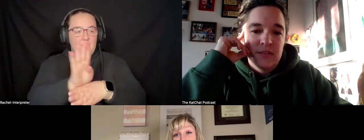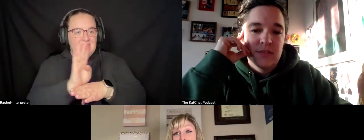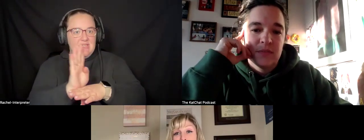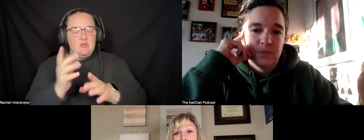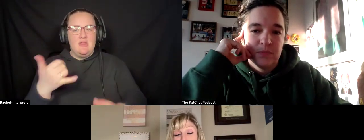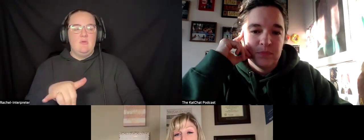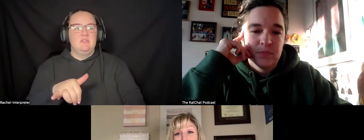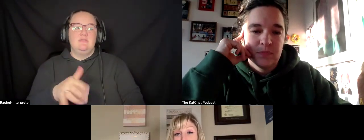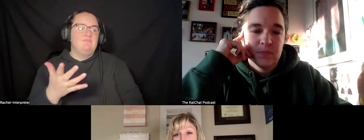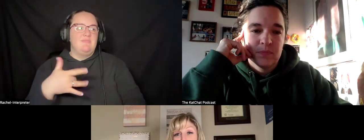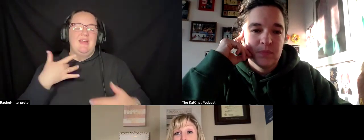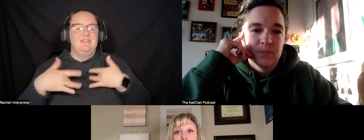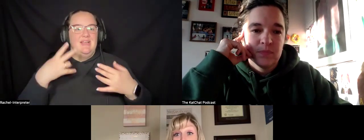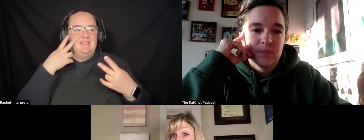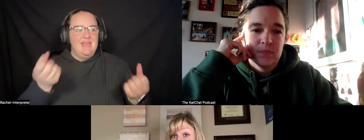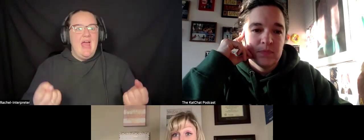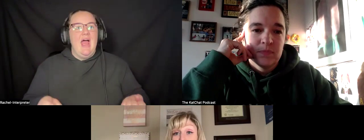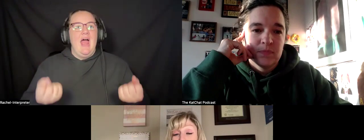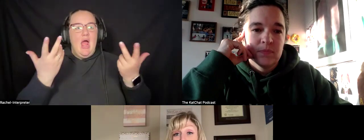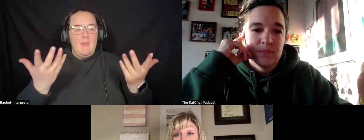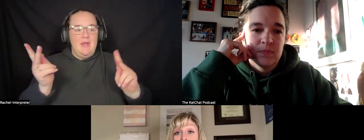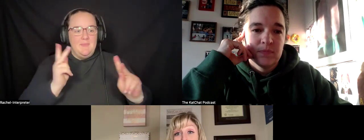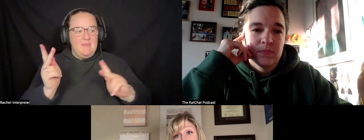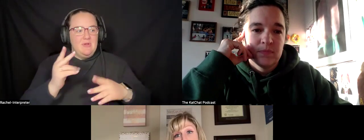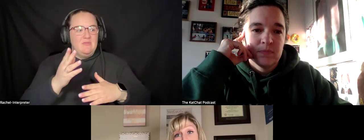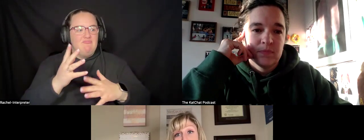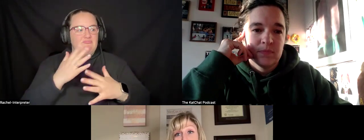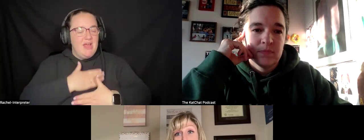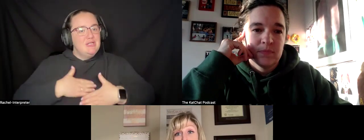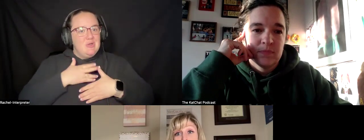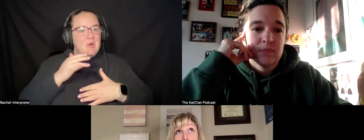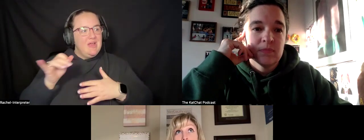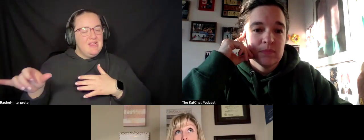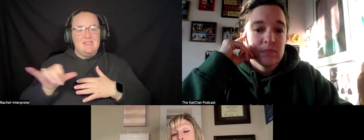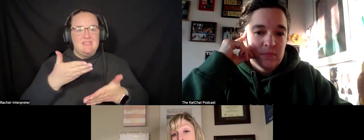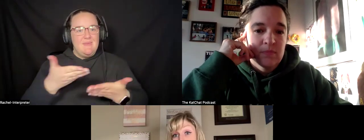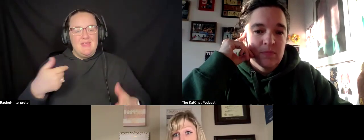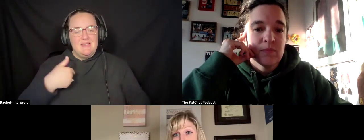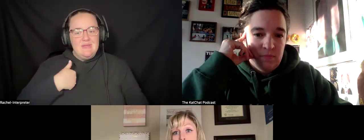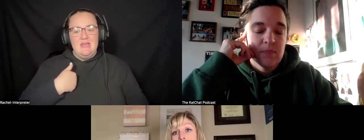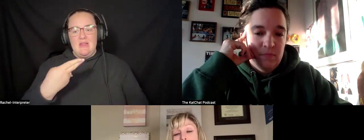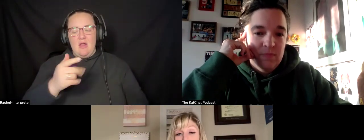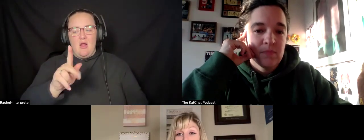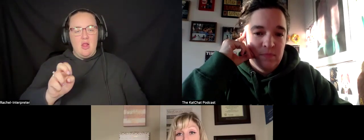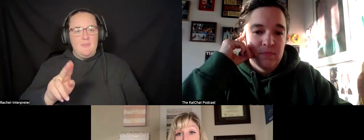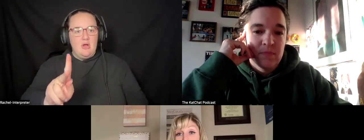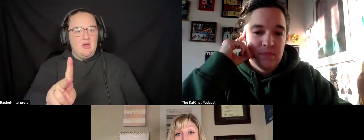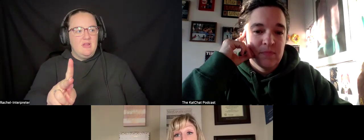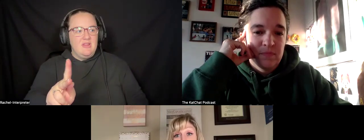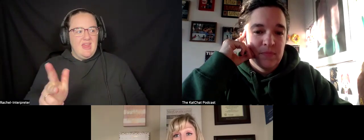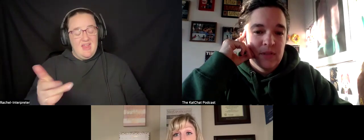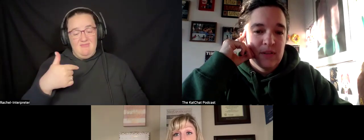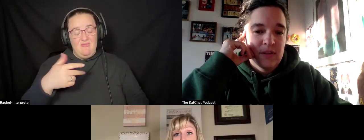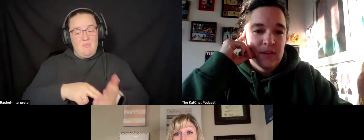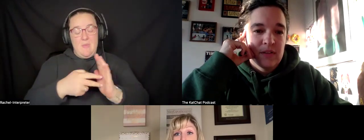was just so thrilling to see how many people have share that same love and passion for something that has so much meaning to my life